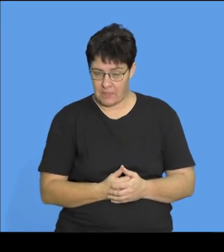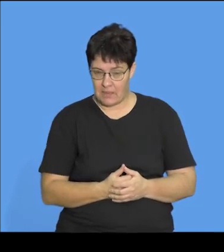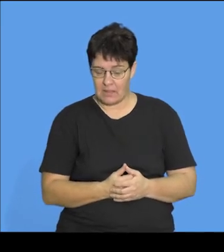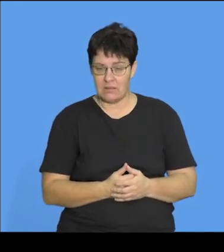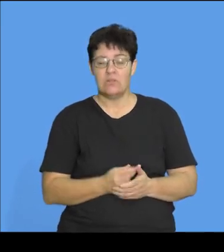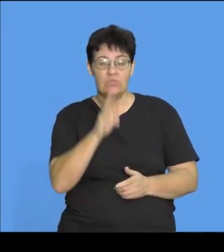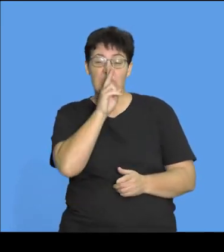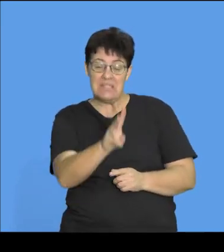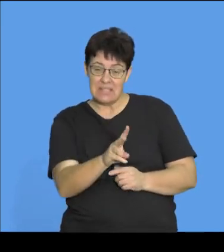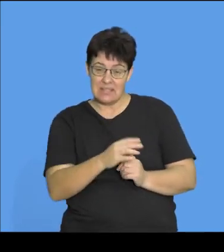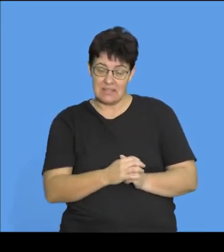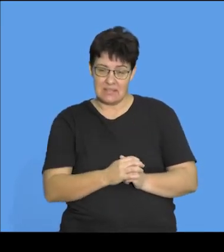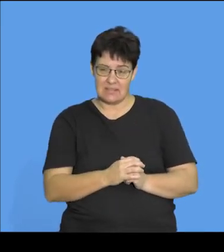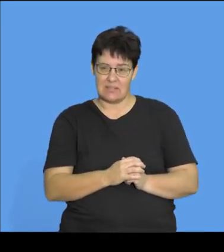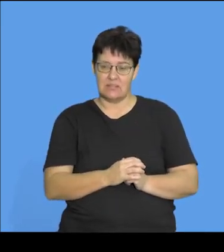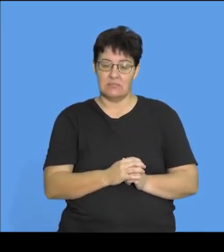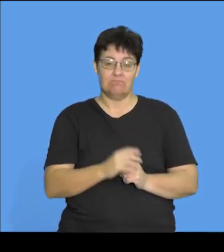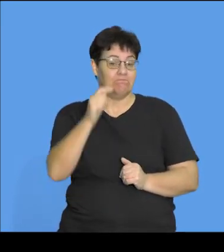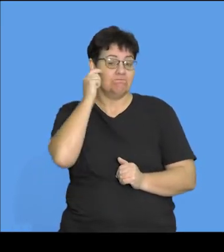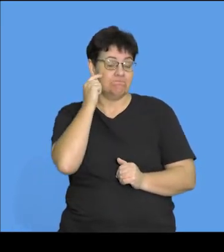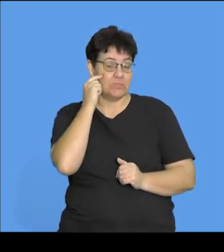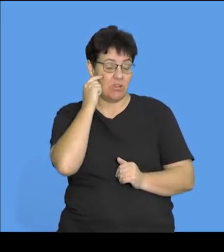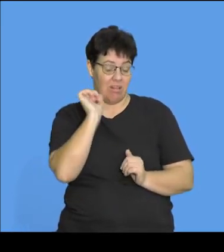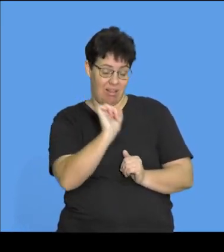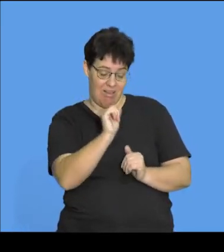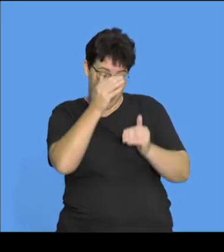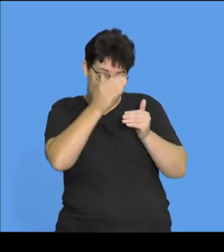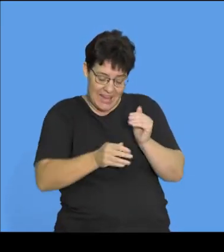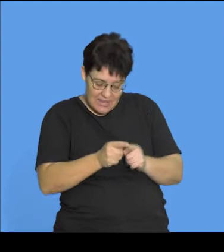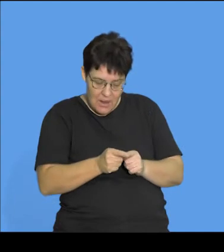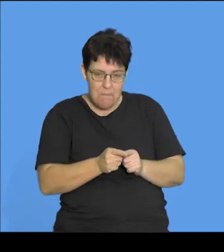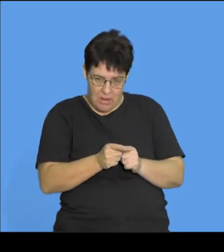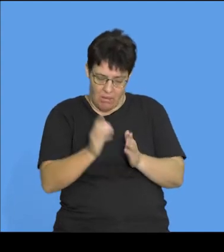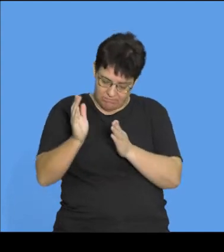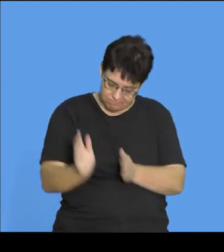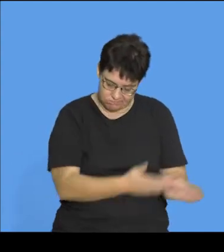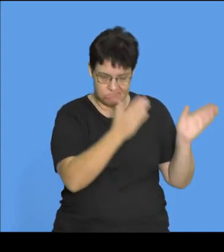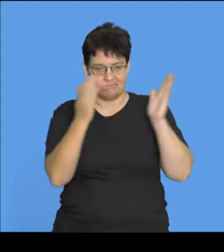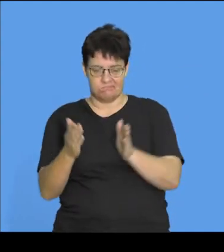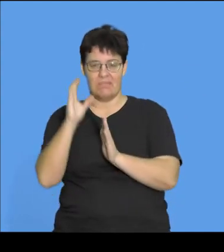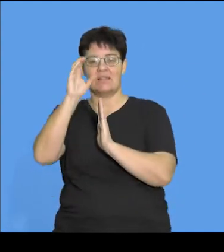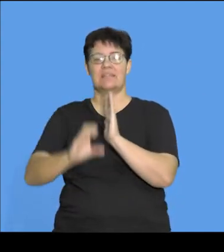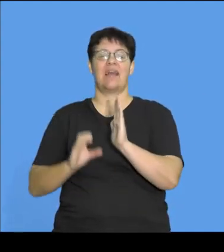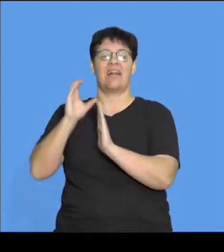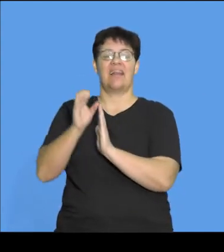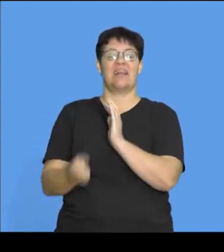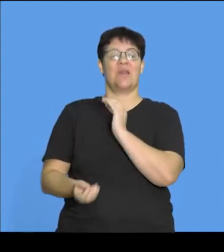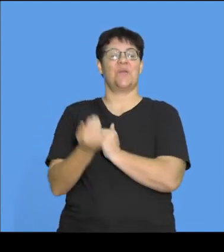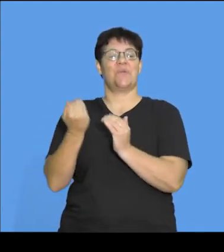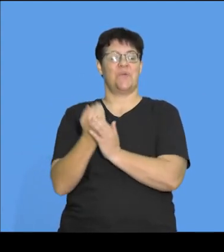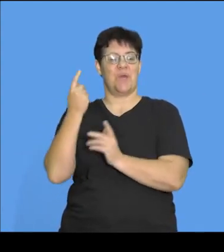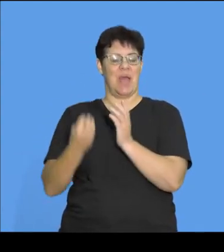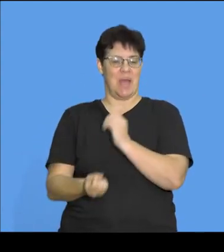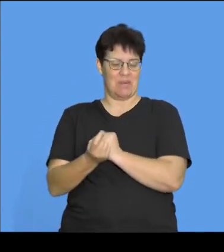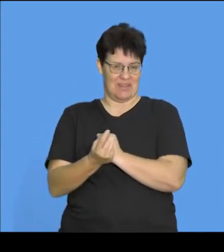of the menstrual cycle, we find that a new cycle referring to the events in the ovary occur. So the